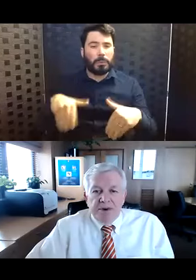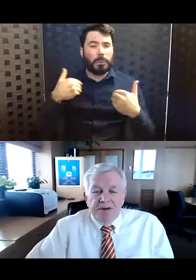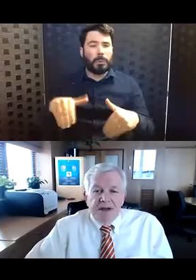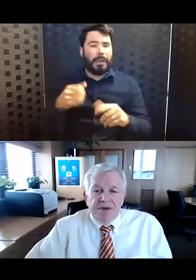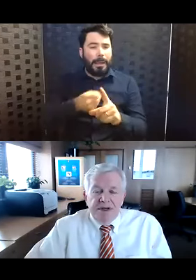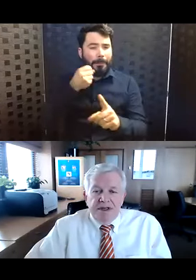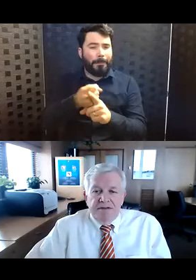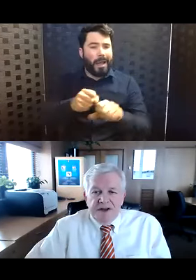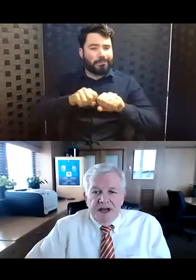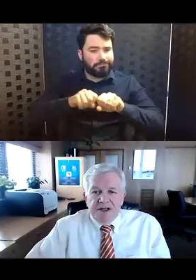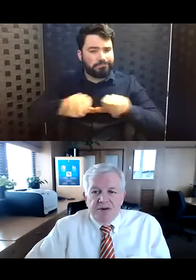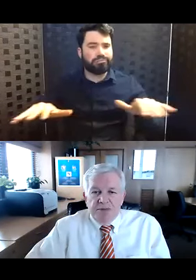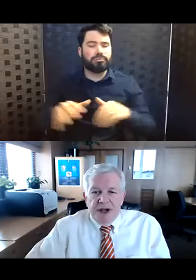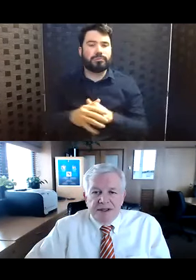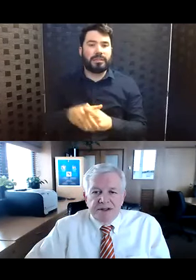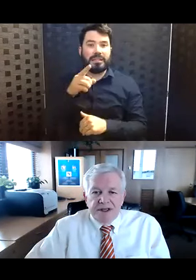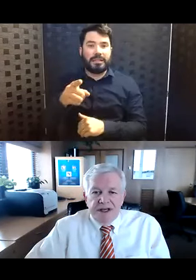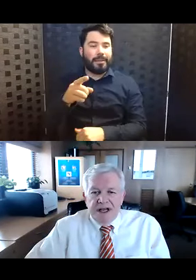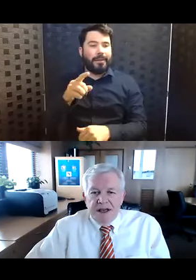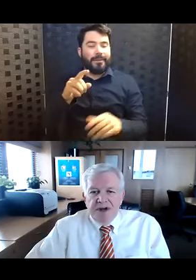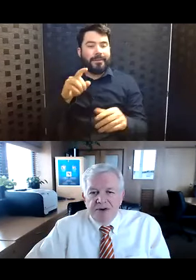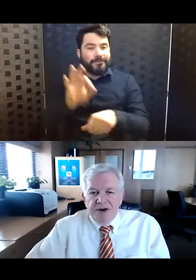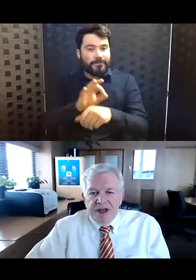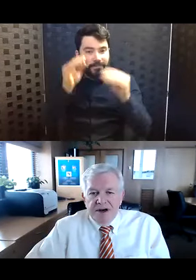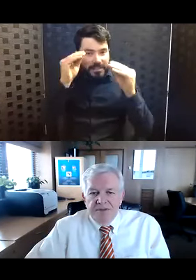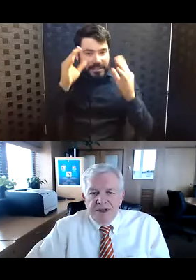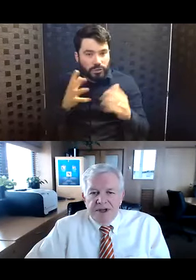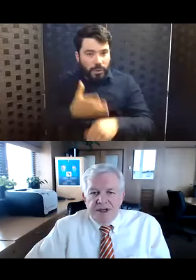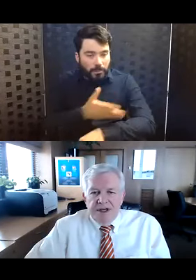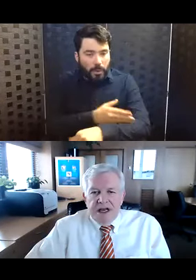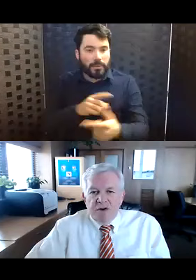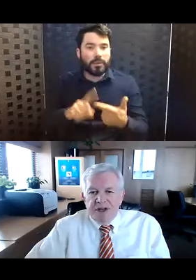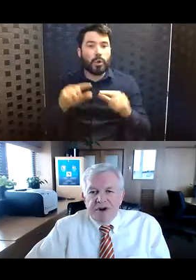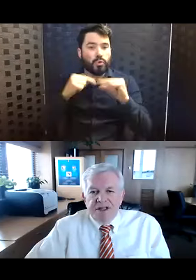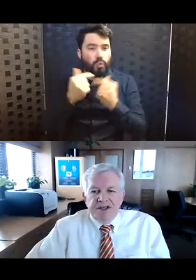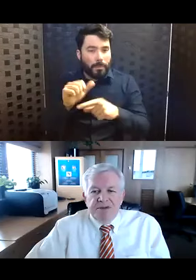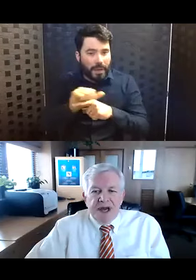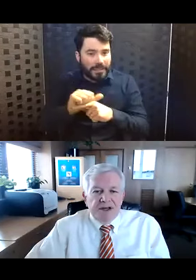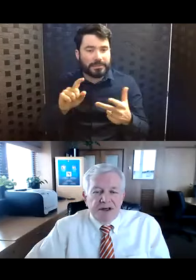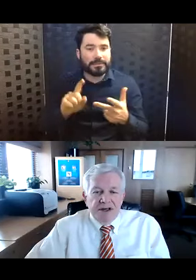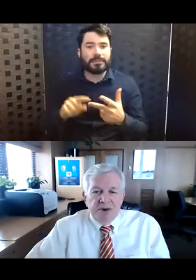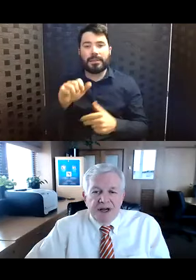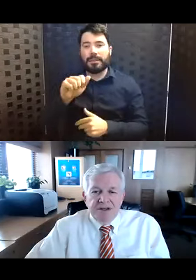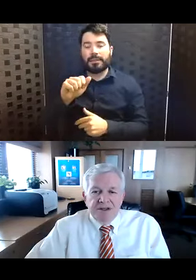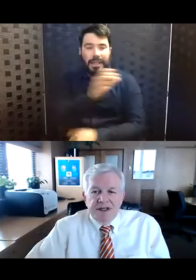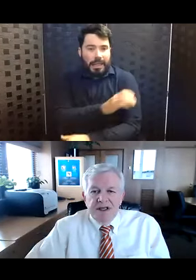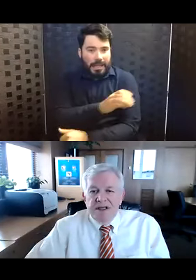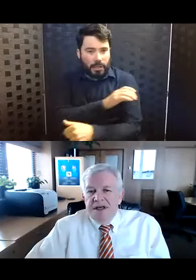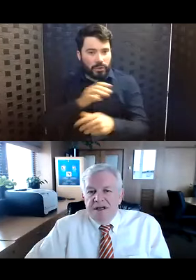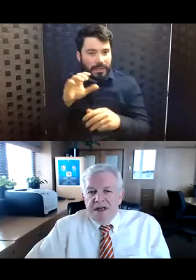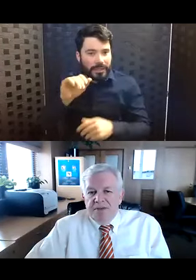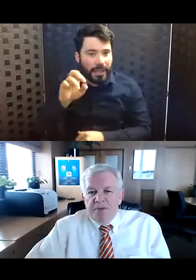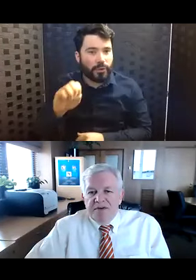care program, the faculty group practice, and ambulatory care. Dave will be transitioning back to clinical practice in